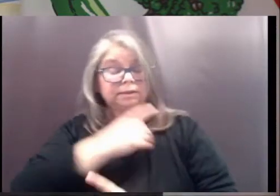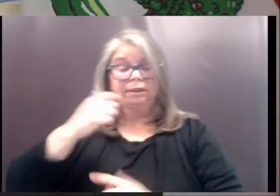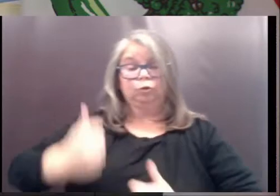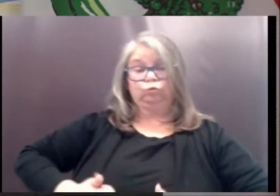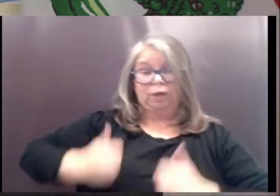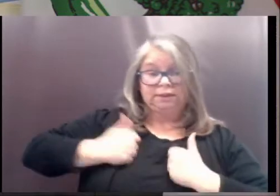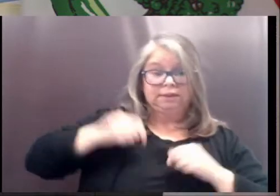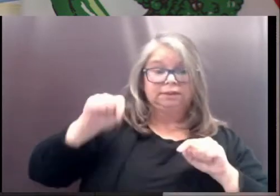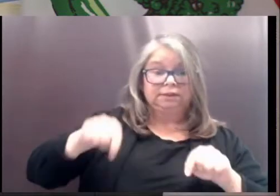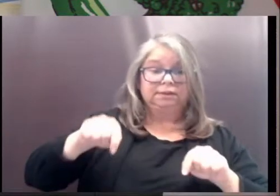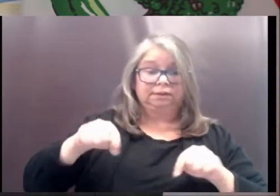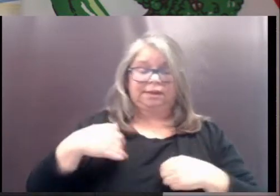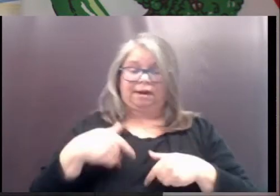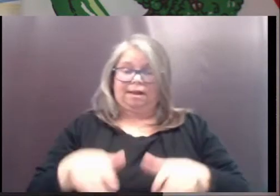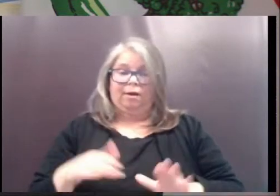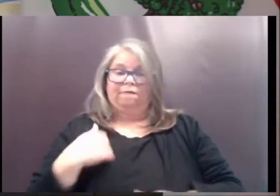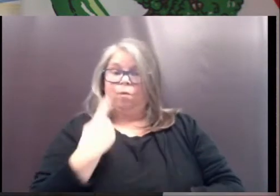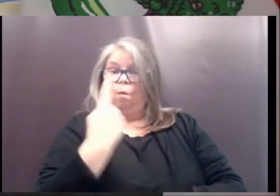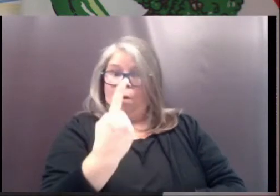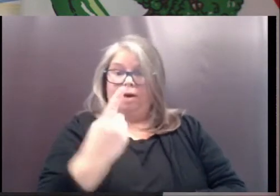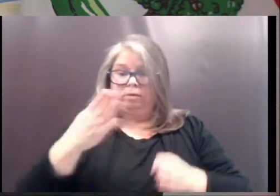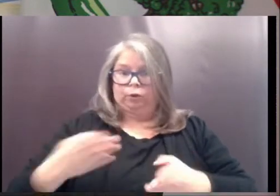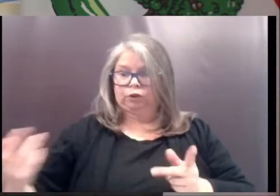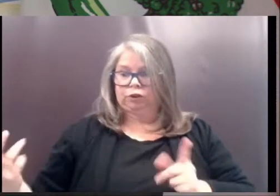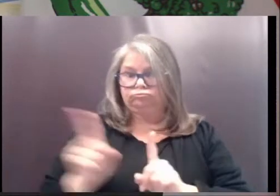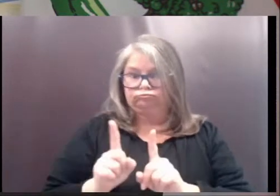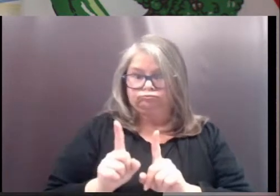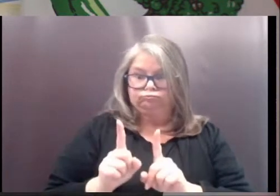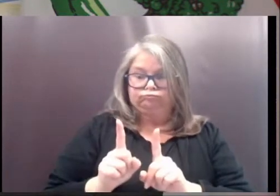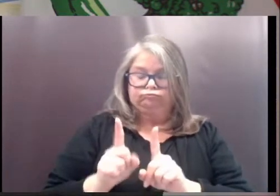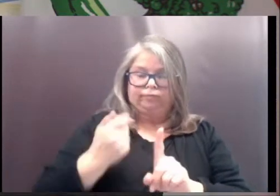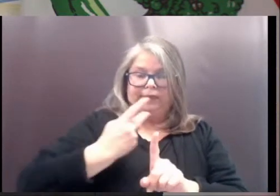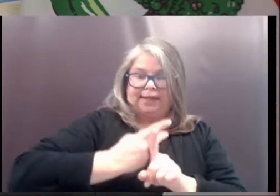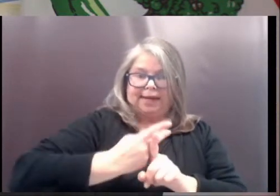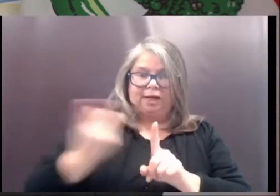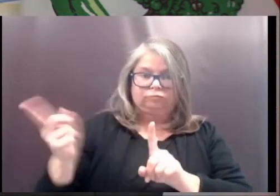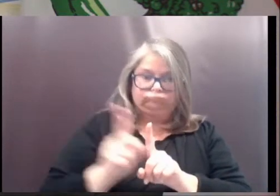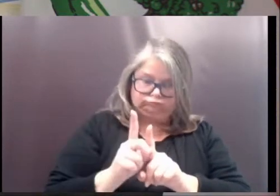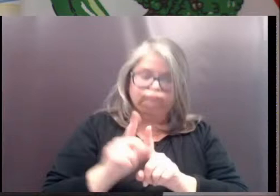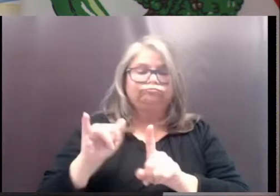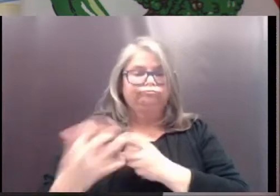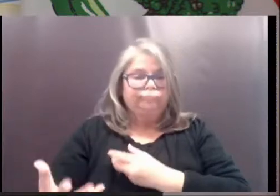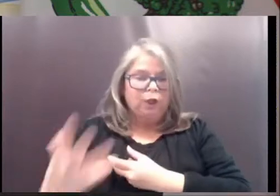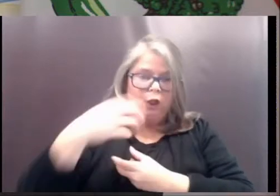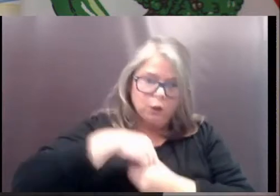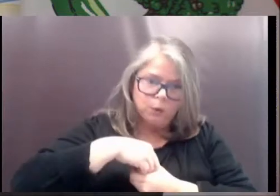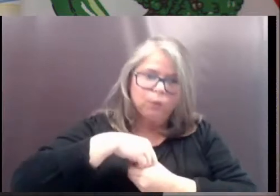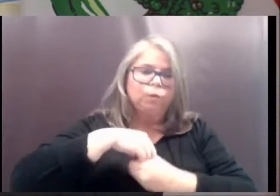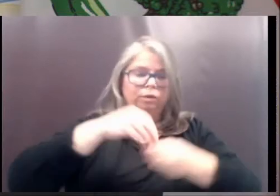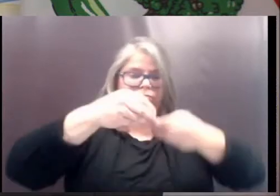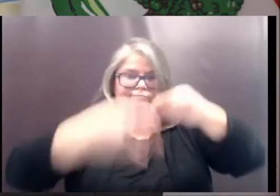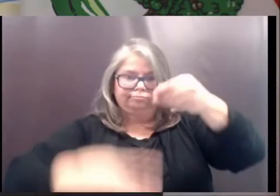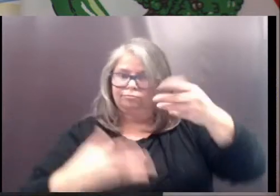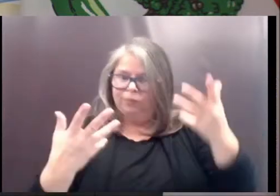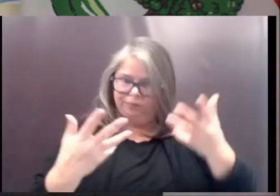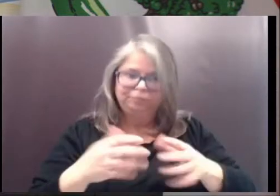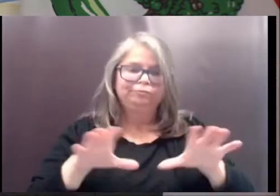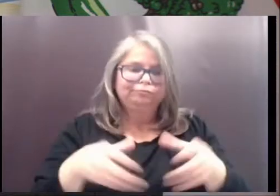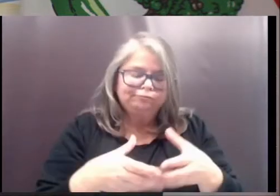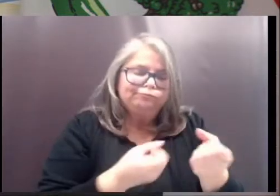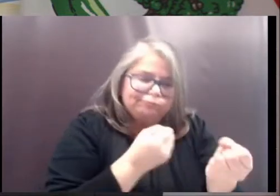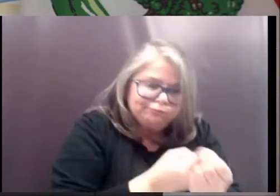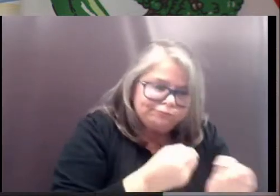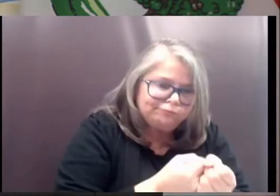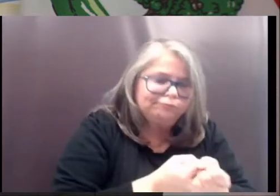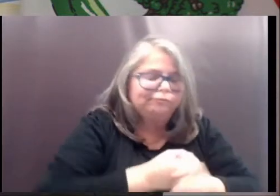as I mentioned yesterday, that partner in care is really part of our care team, assisting with providing care and socialization for